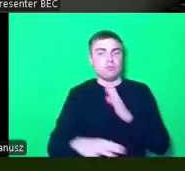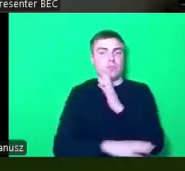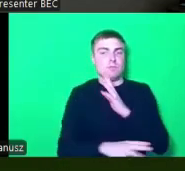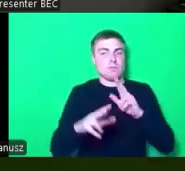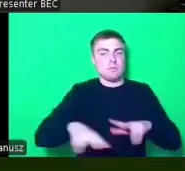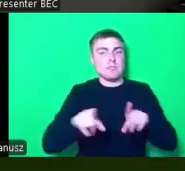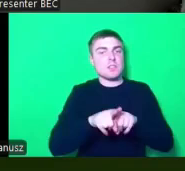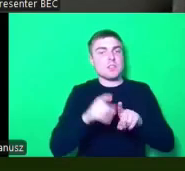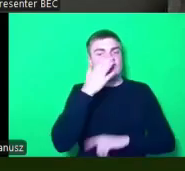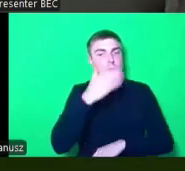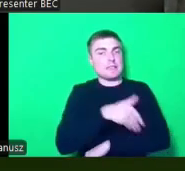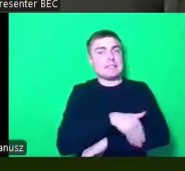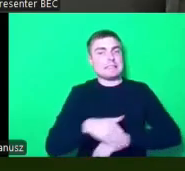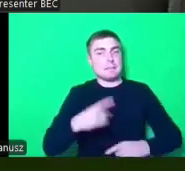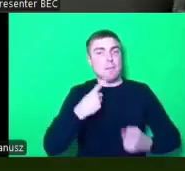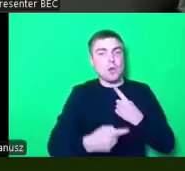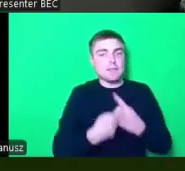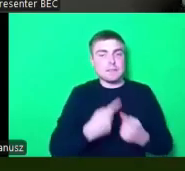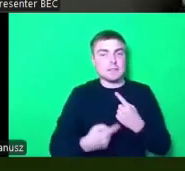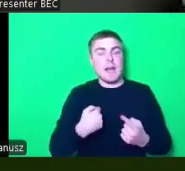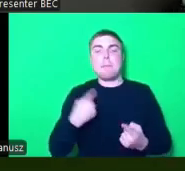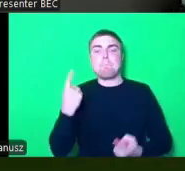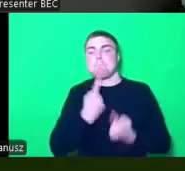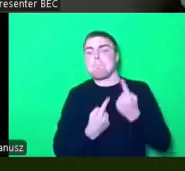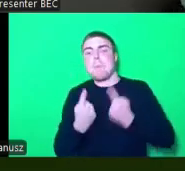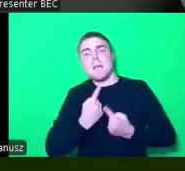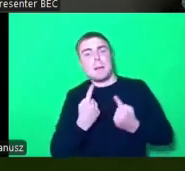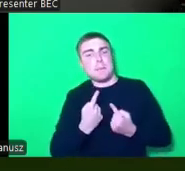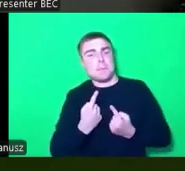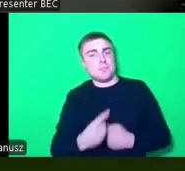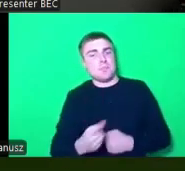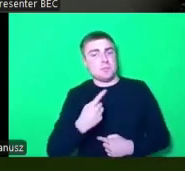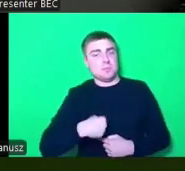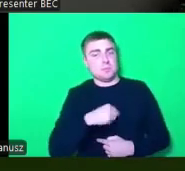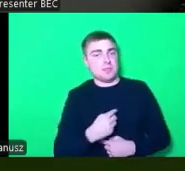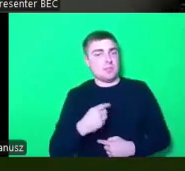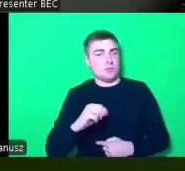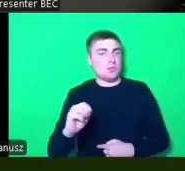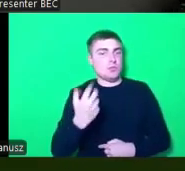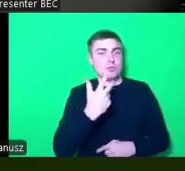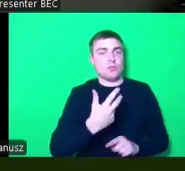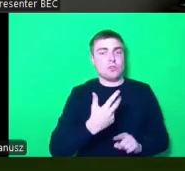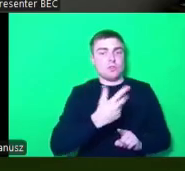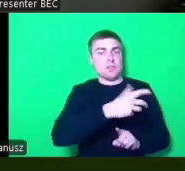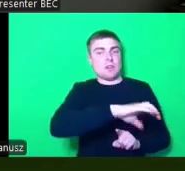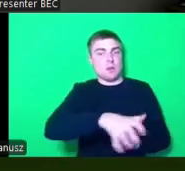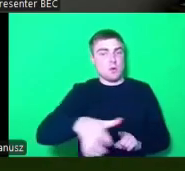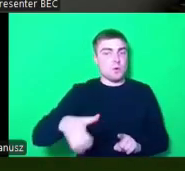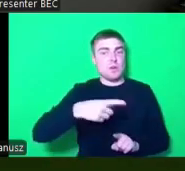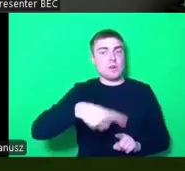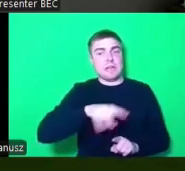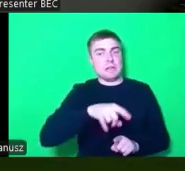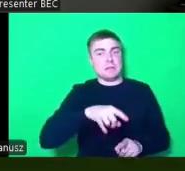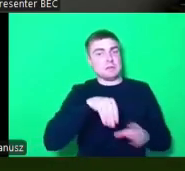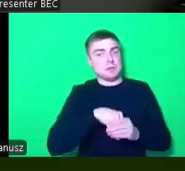wonder what tree species have as a message to the fact that Flanders is a